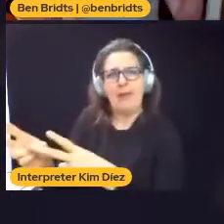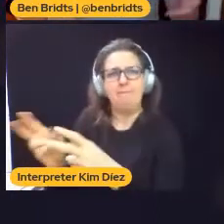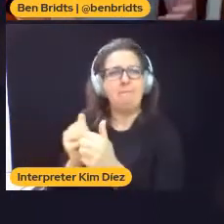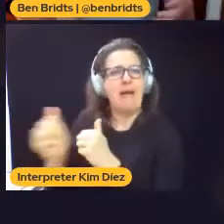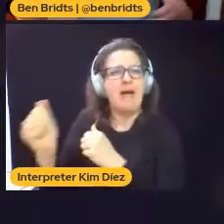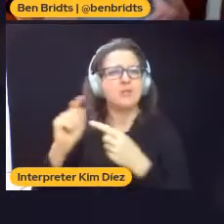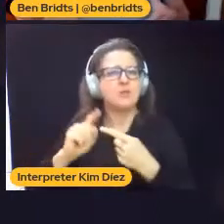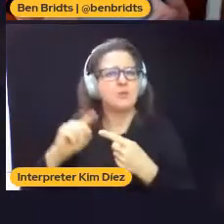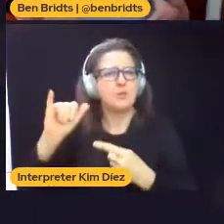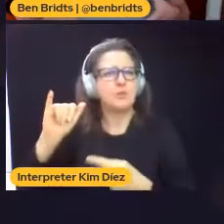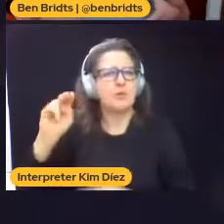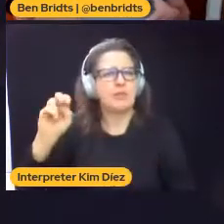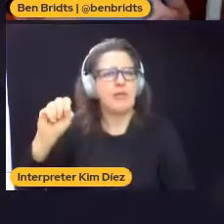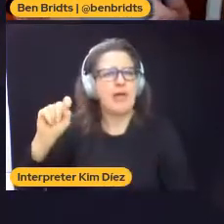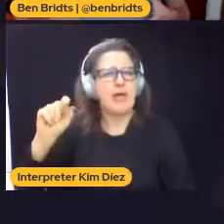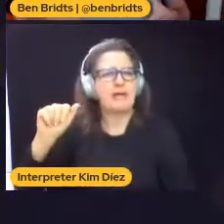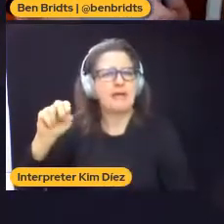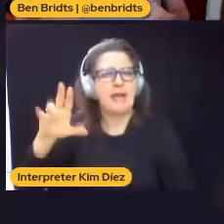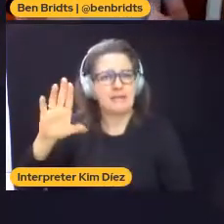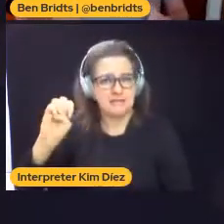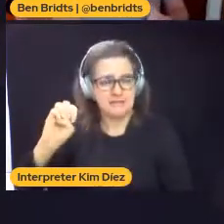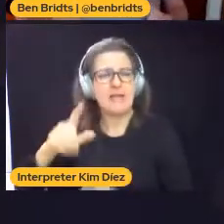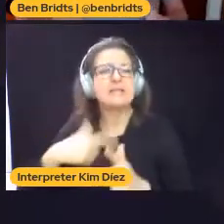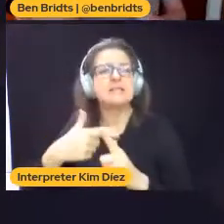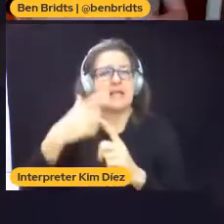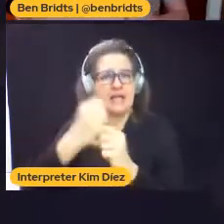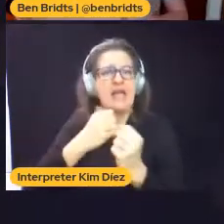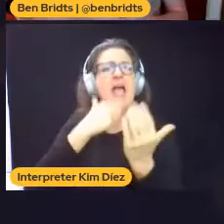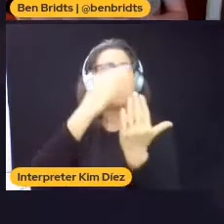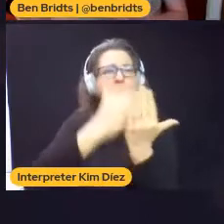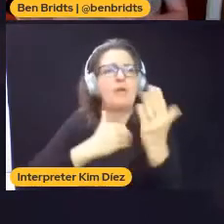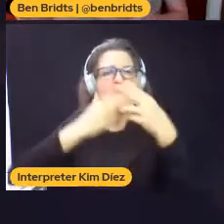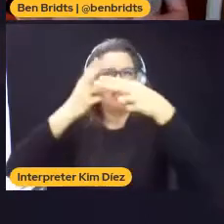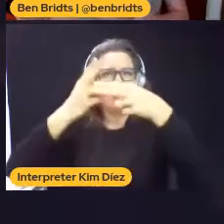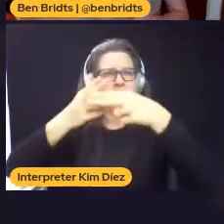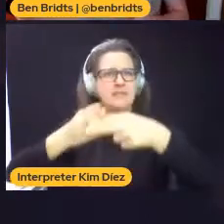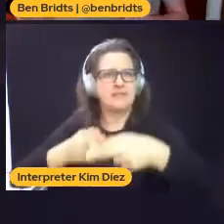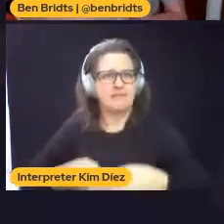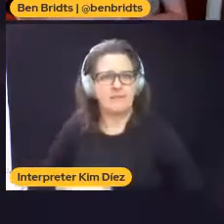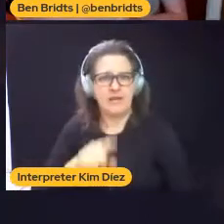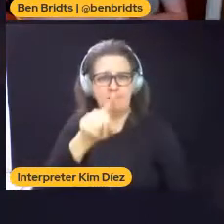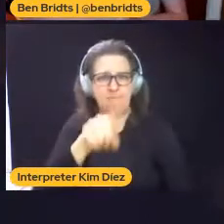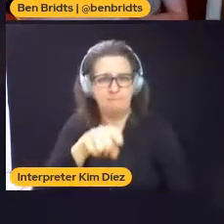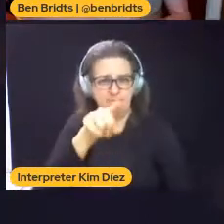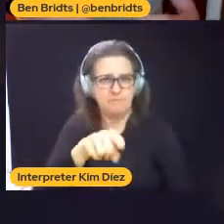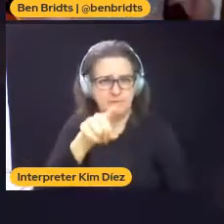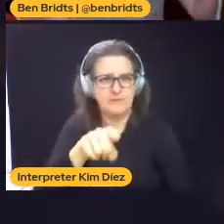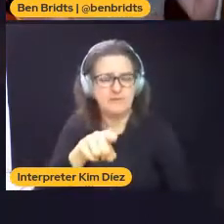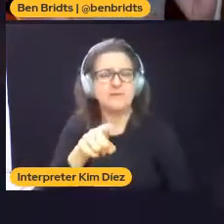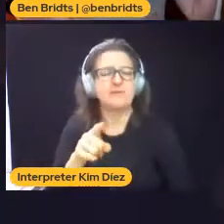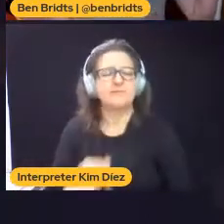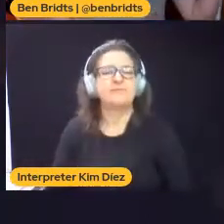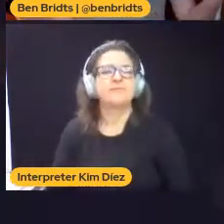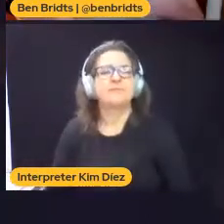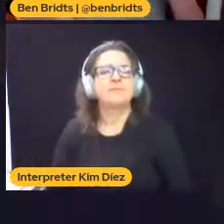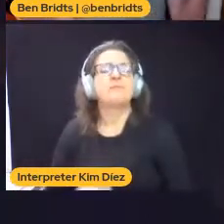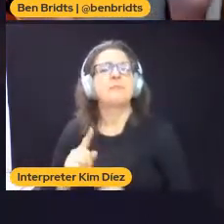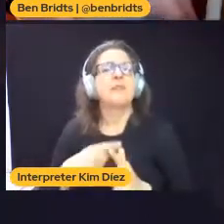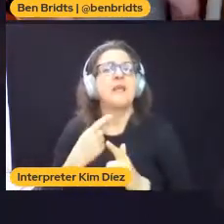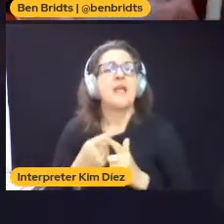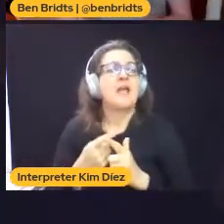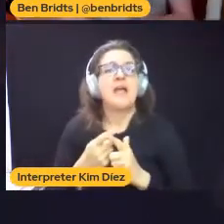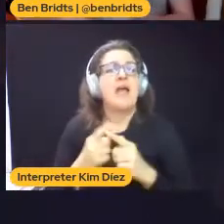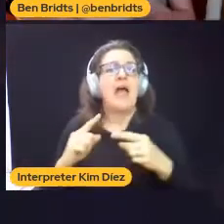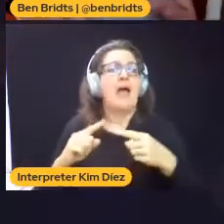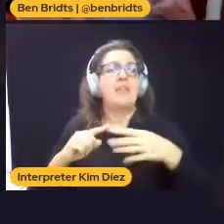you can see here that we get that list of names passed into the construct, and then we just loop over